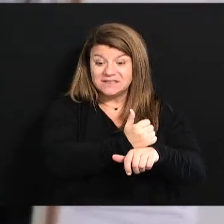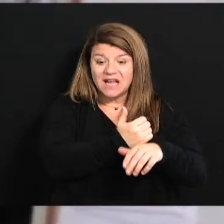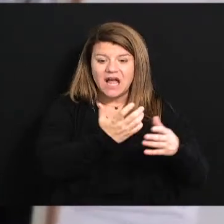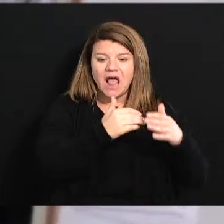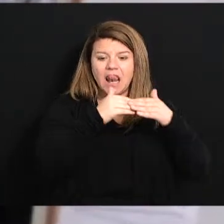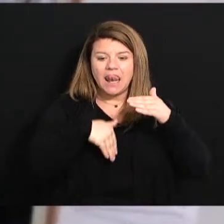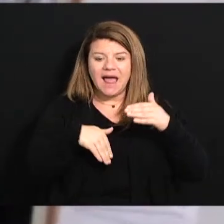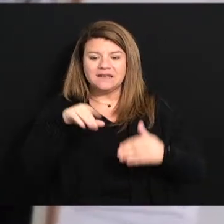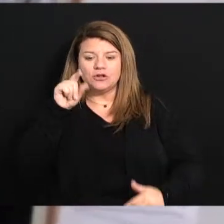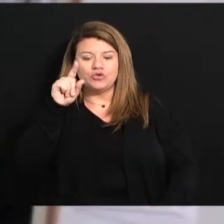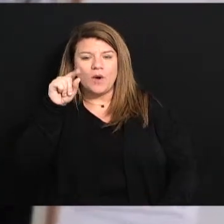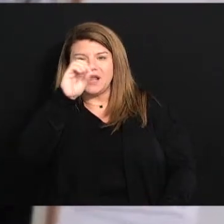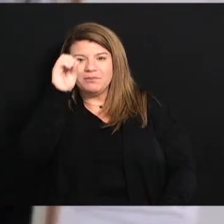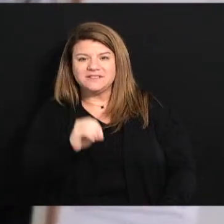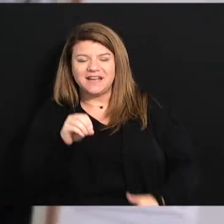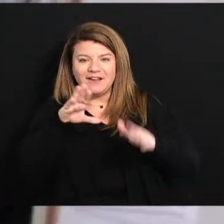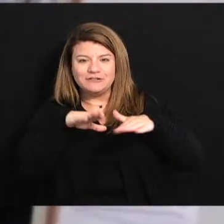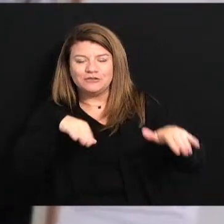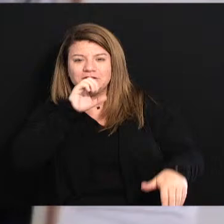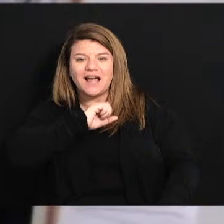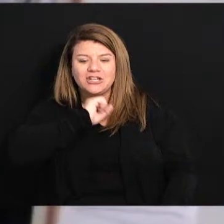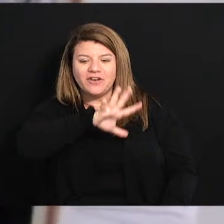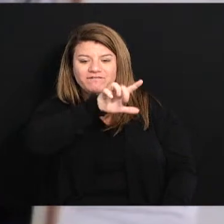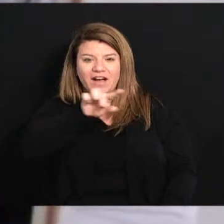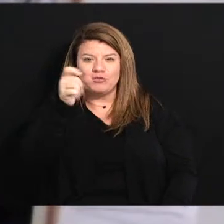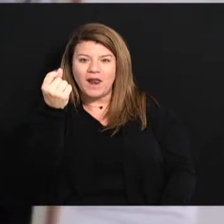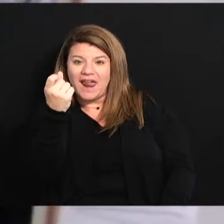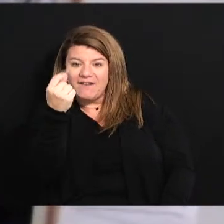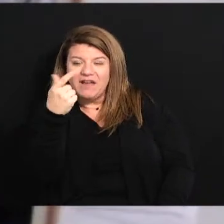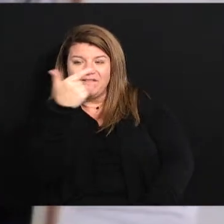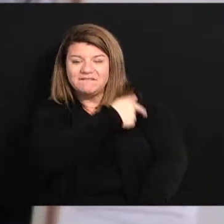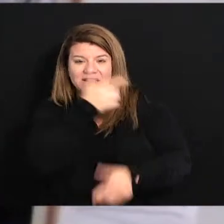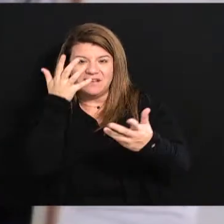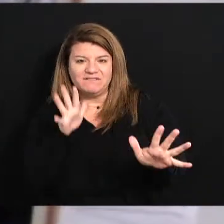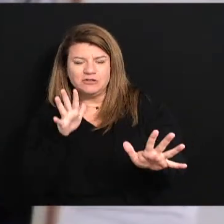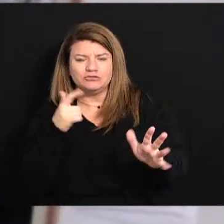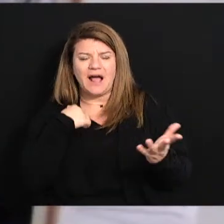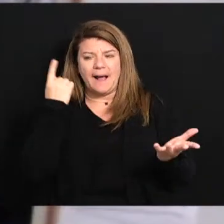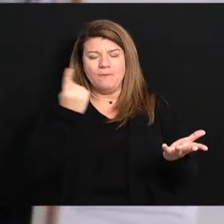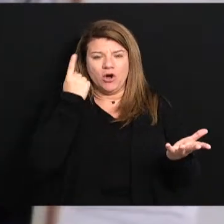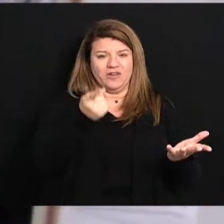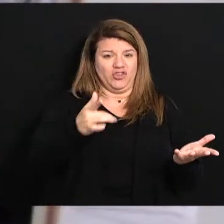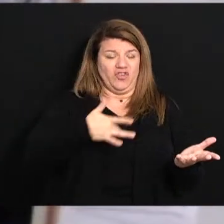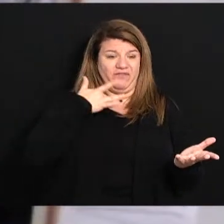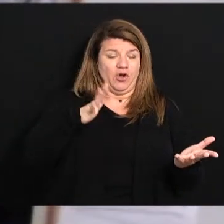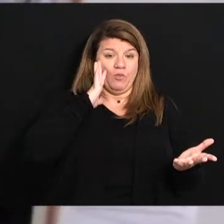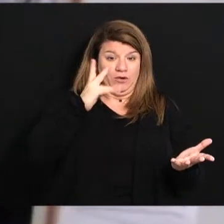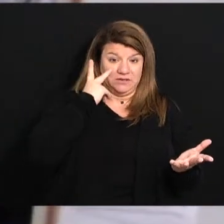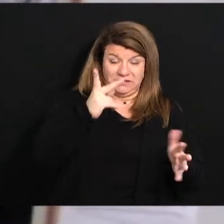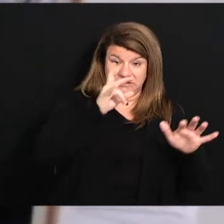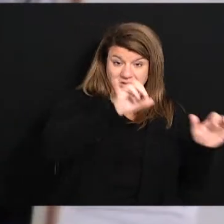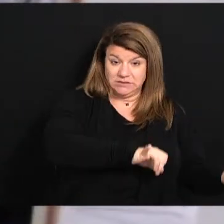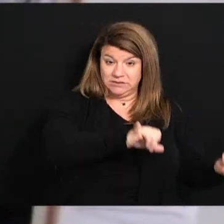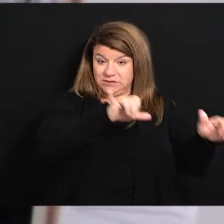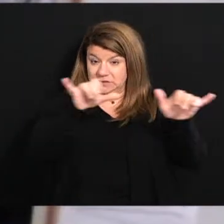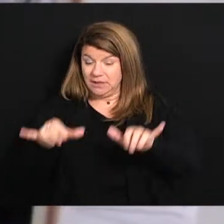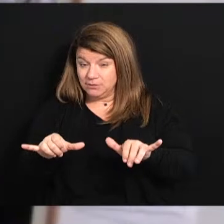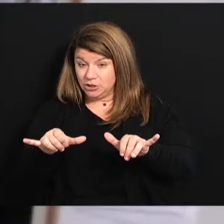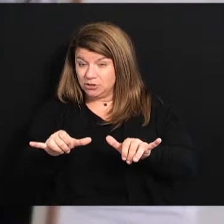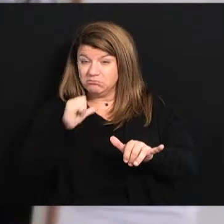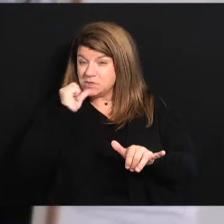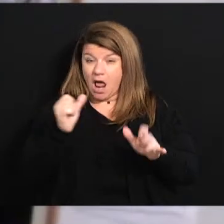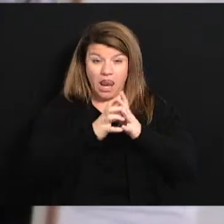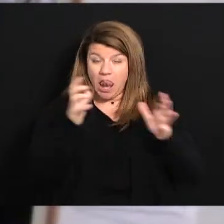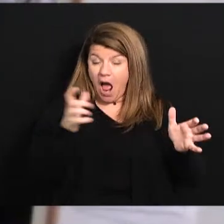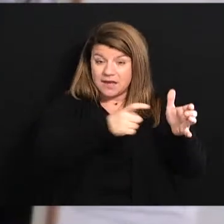than 20% of children ages 5 to 11 have gotten vaccinated. So I wonder if you think that we'll see a similar low demand among this younger age